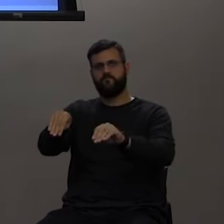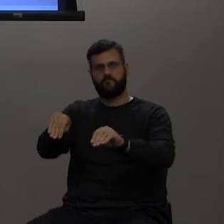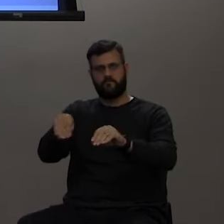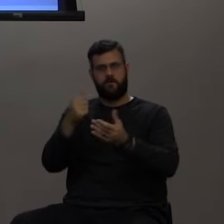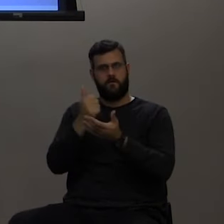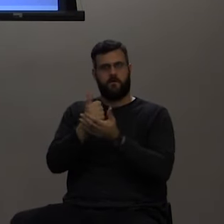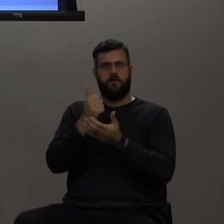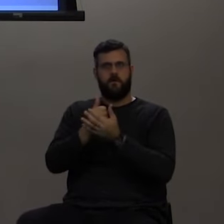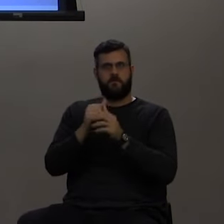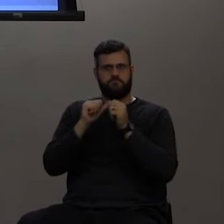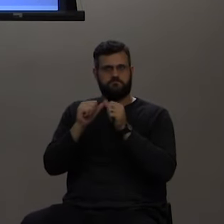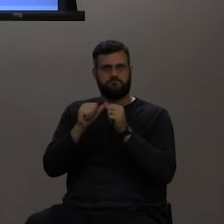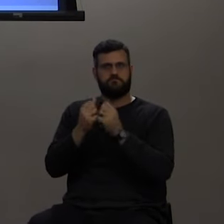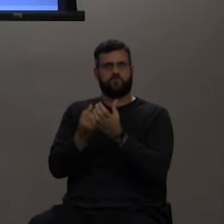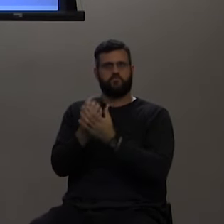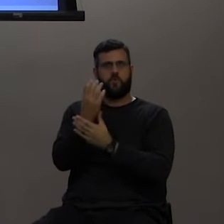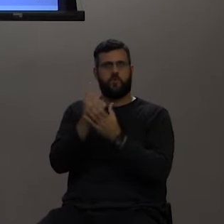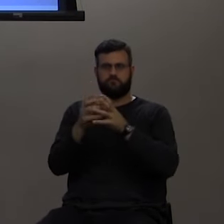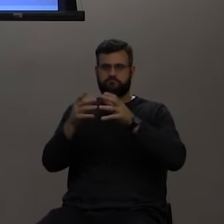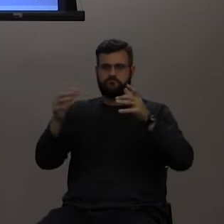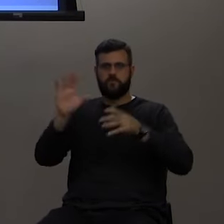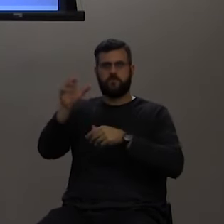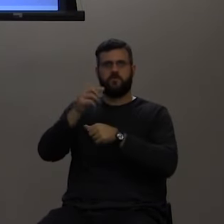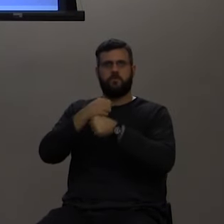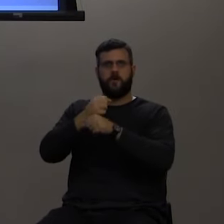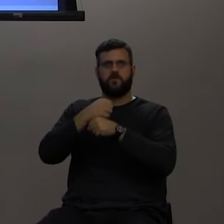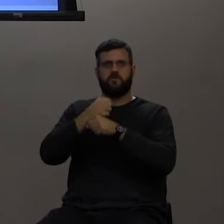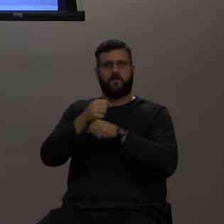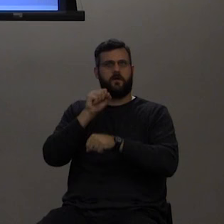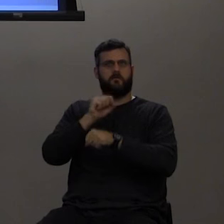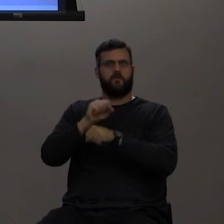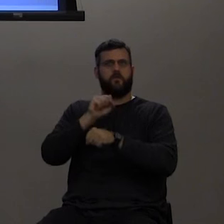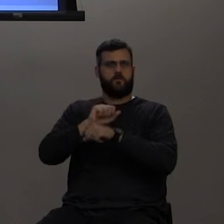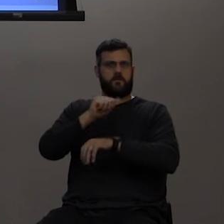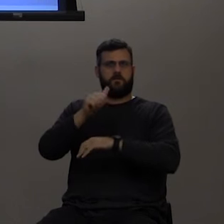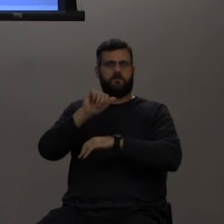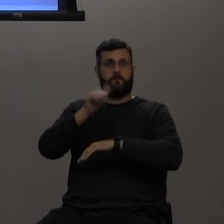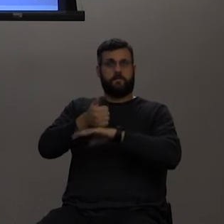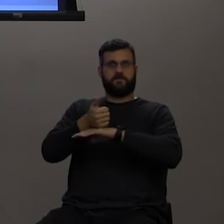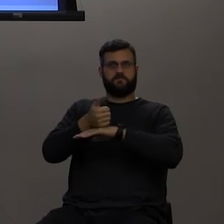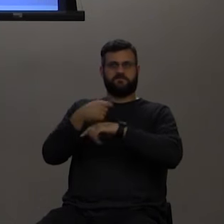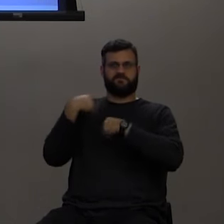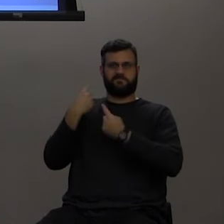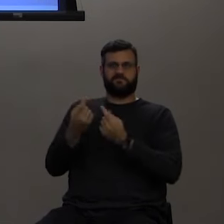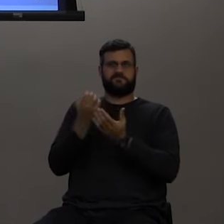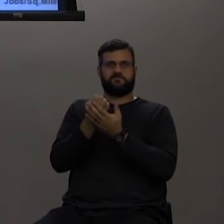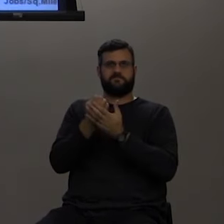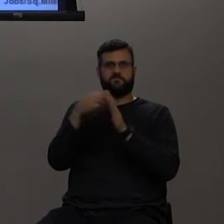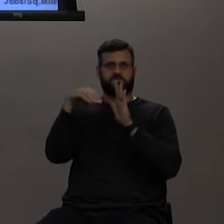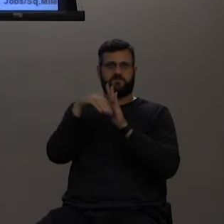to maintain and grow their manufacturing employment base even since the recession.